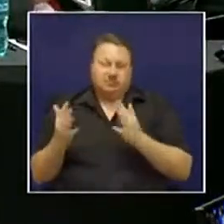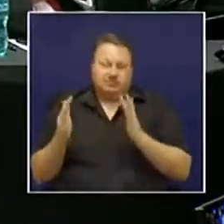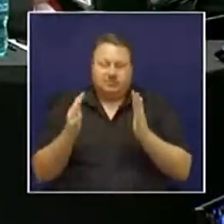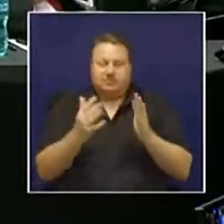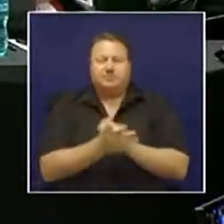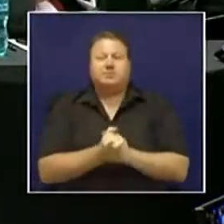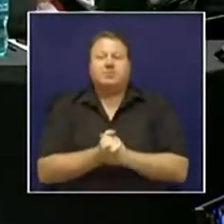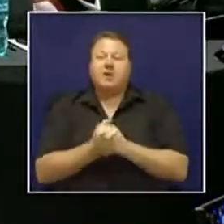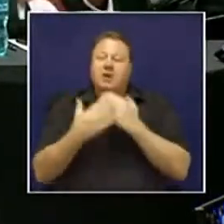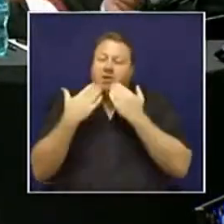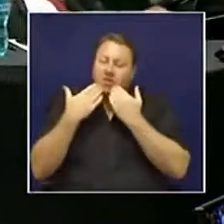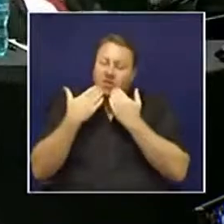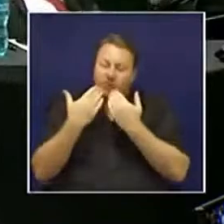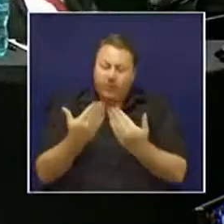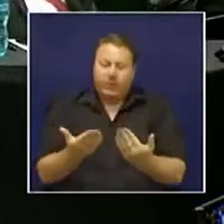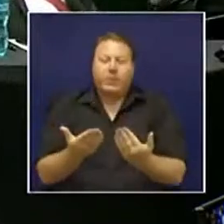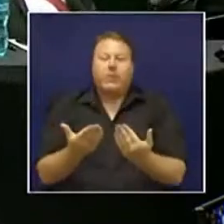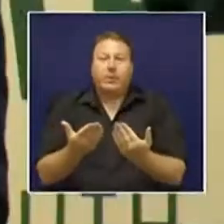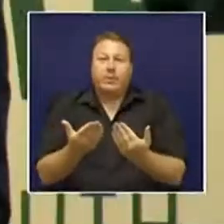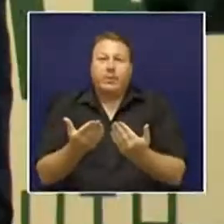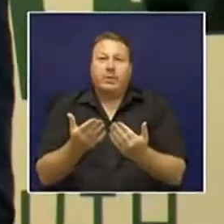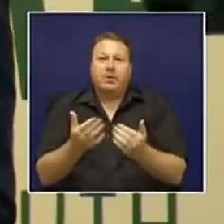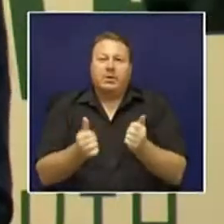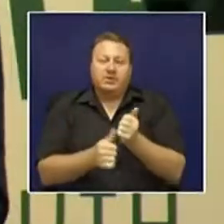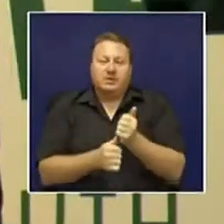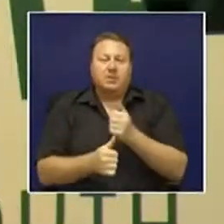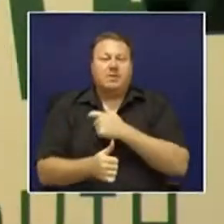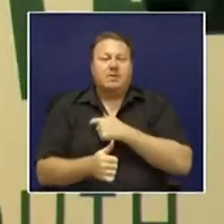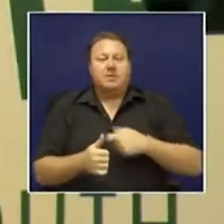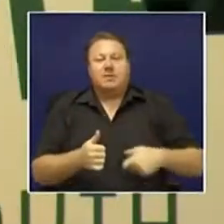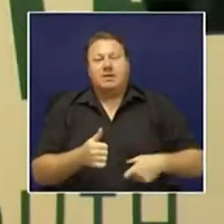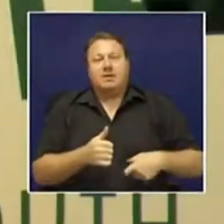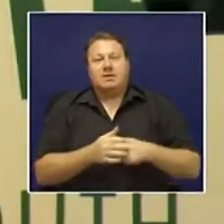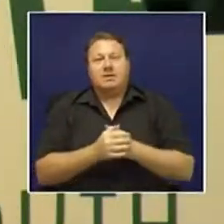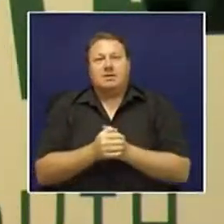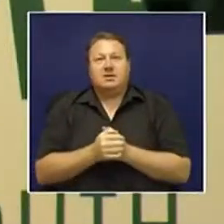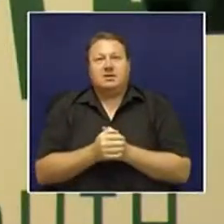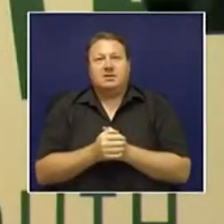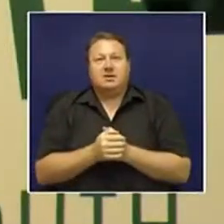Thank you to Deputy Ministers of Finance,